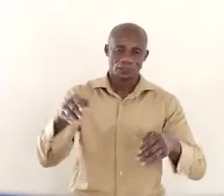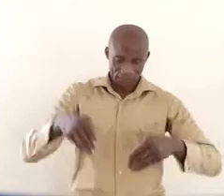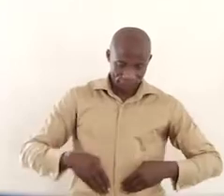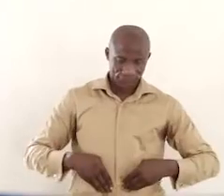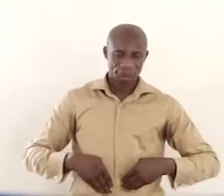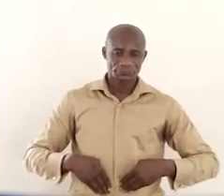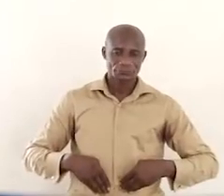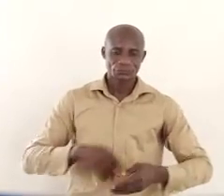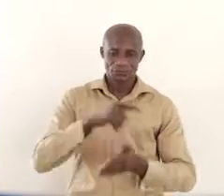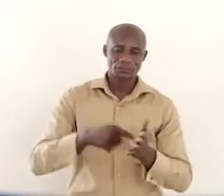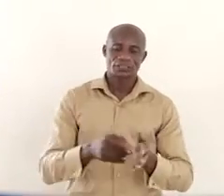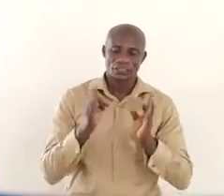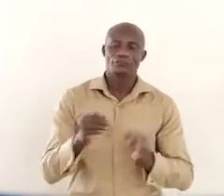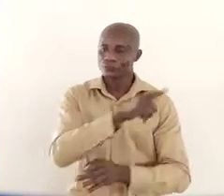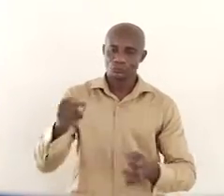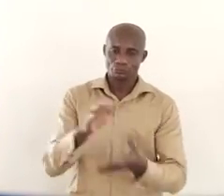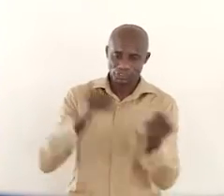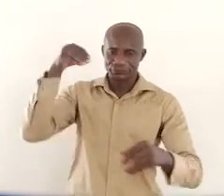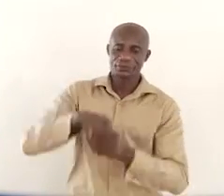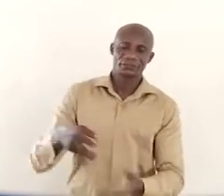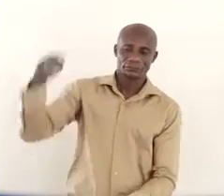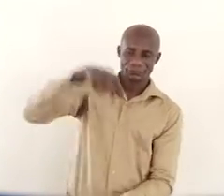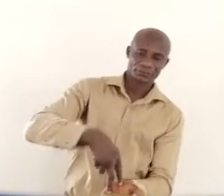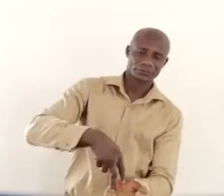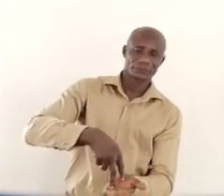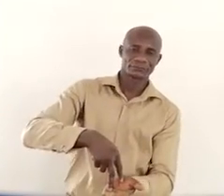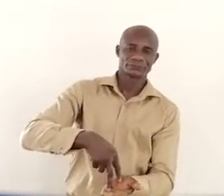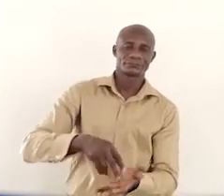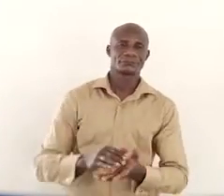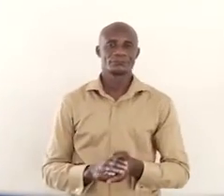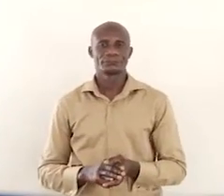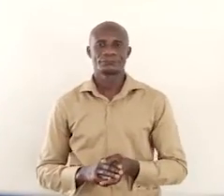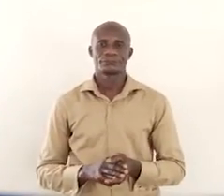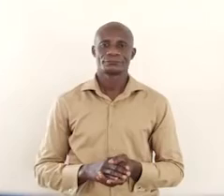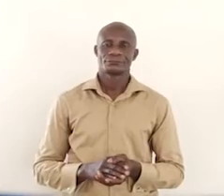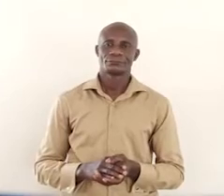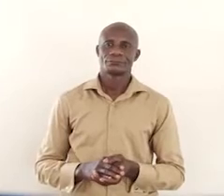embrace such if you believe in the resurrection.